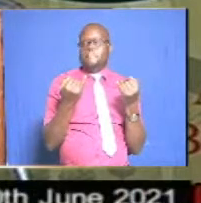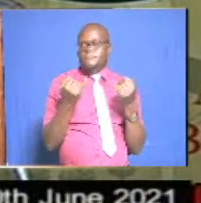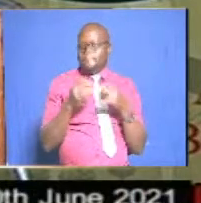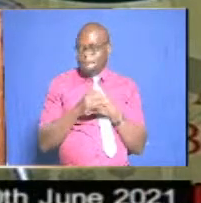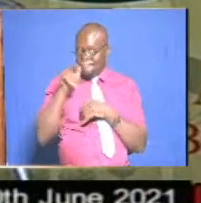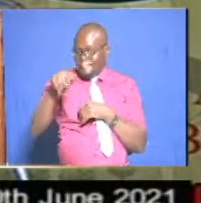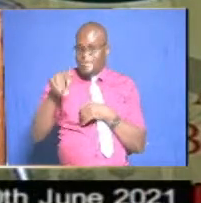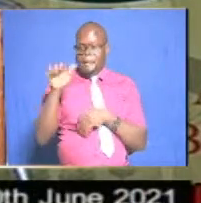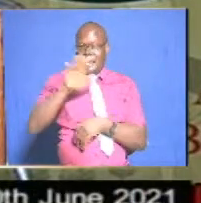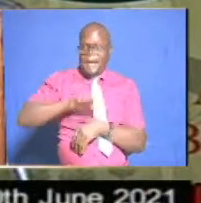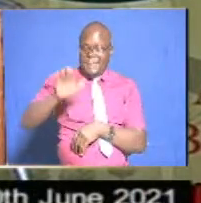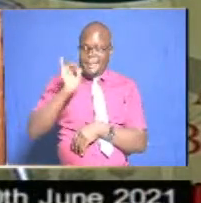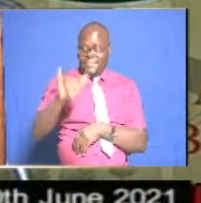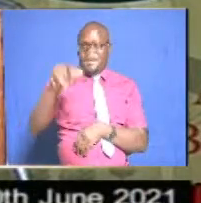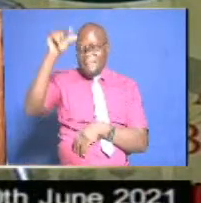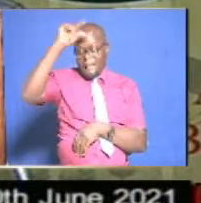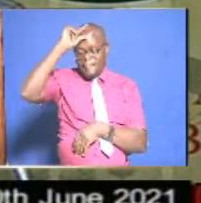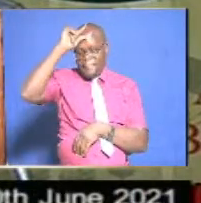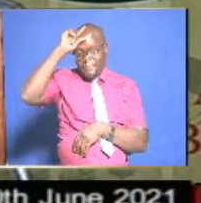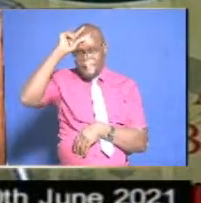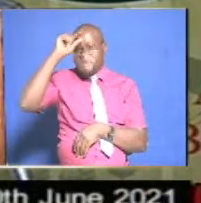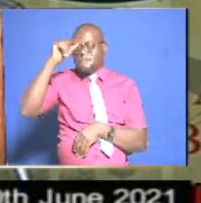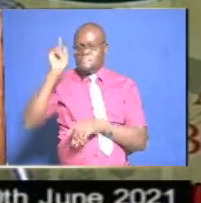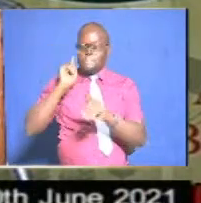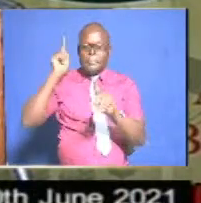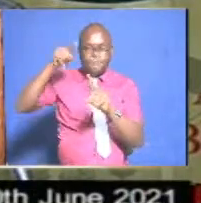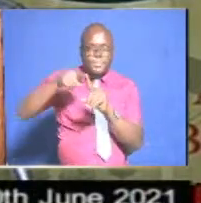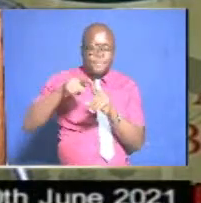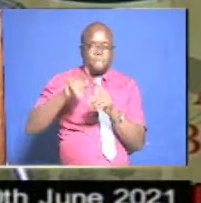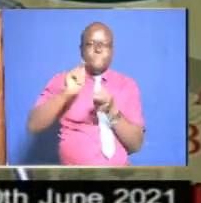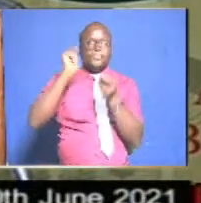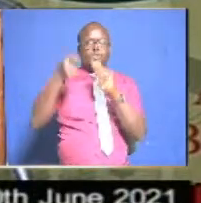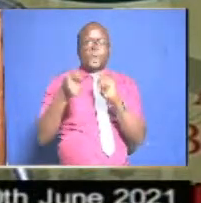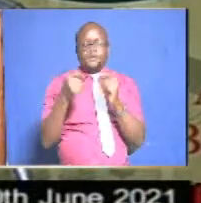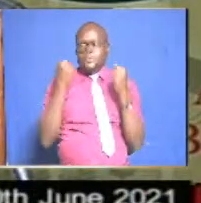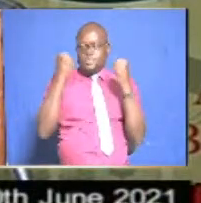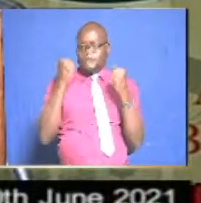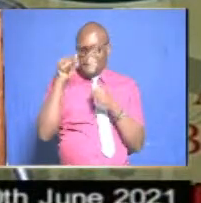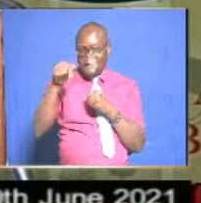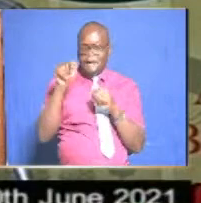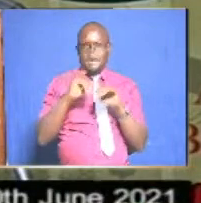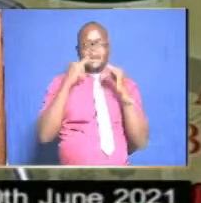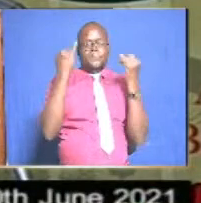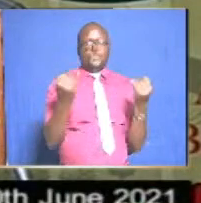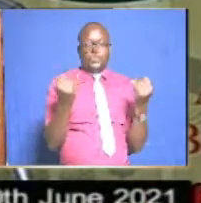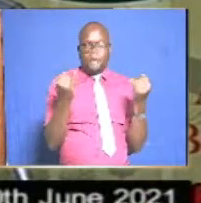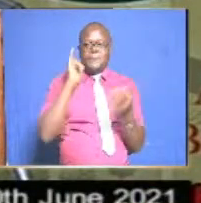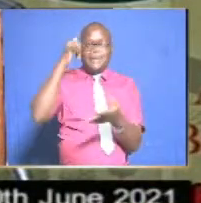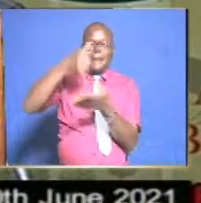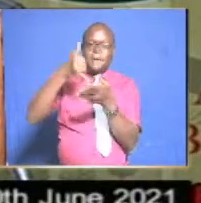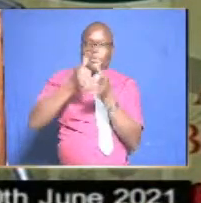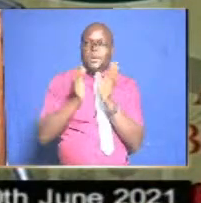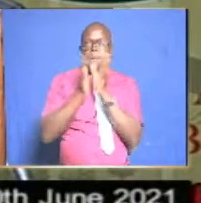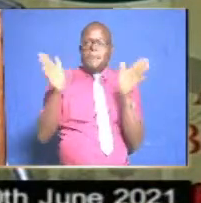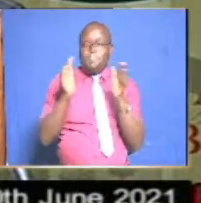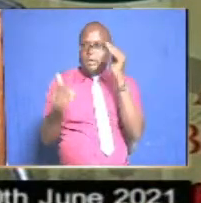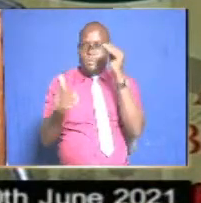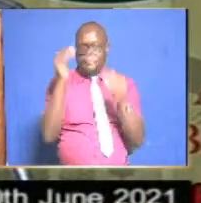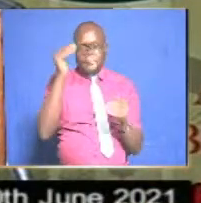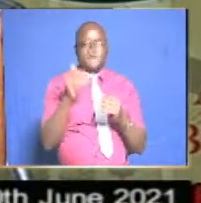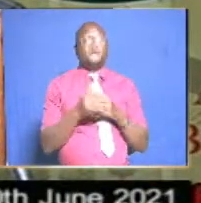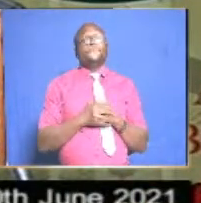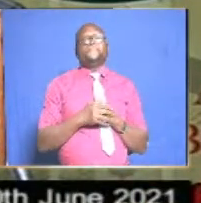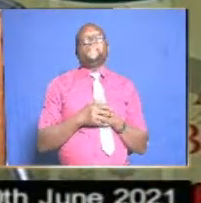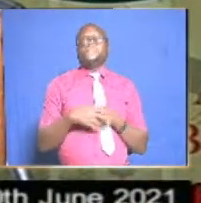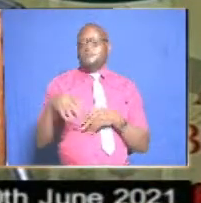this respect that the government is exploring targeted reforms to strengthen these institutions, including public universities.